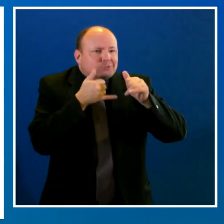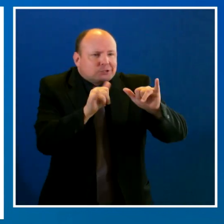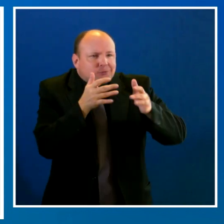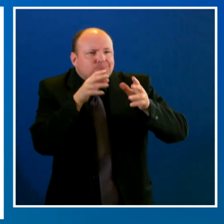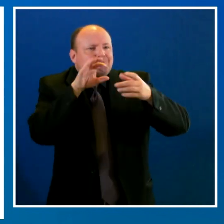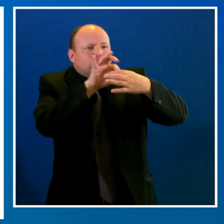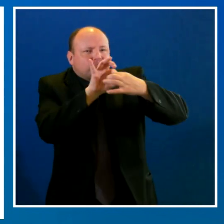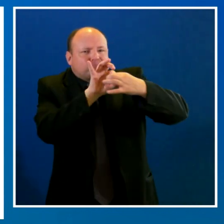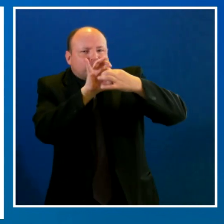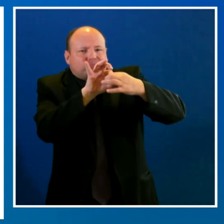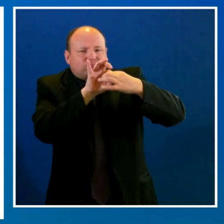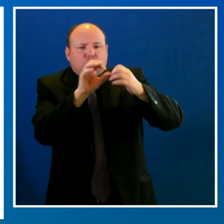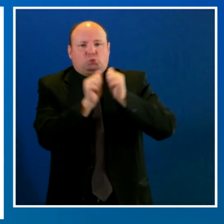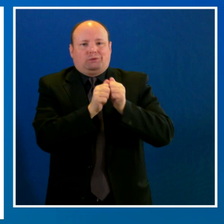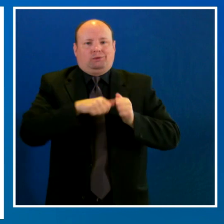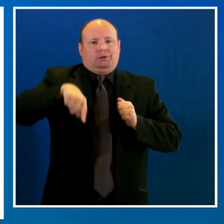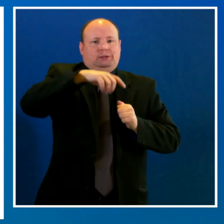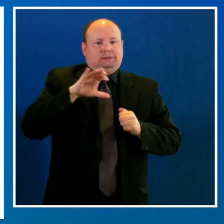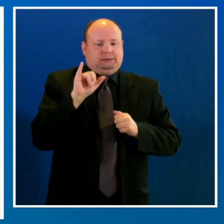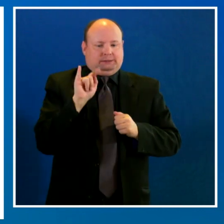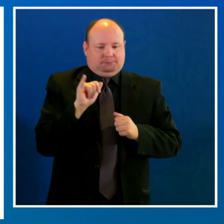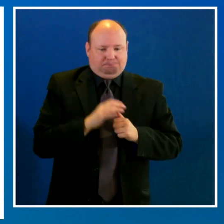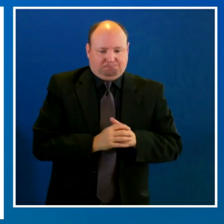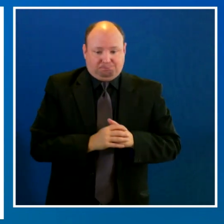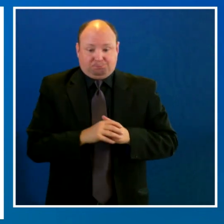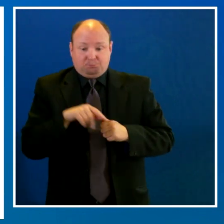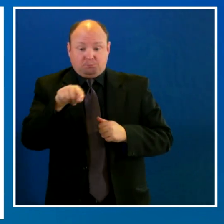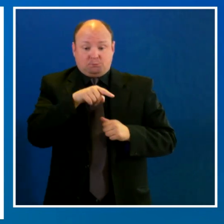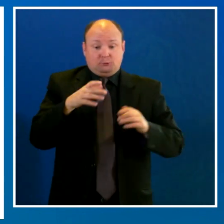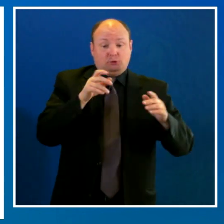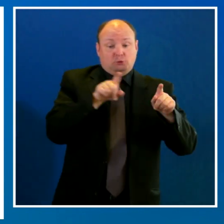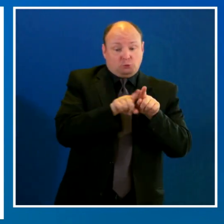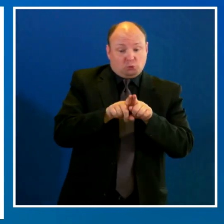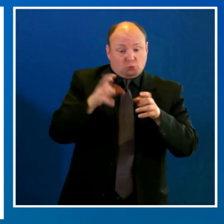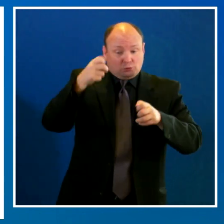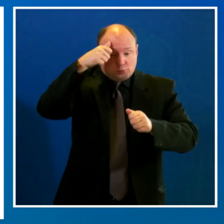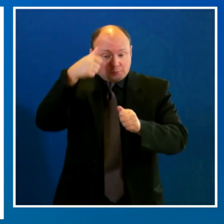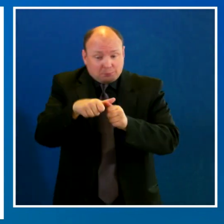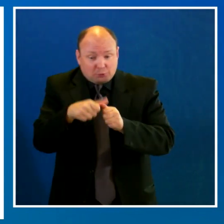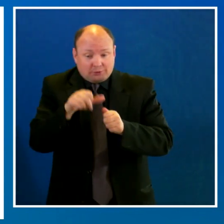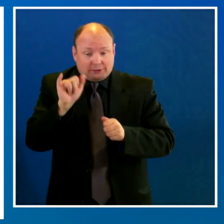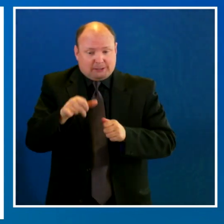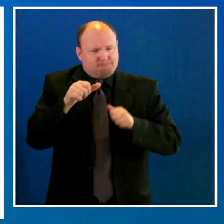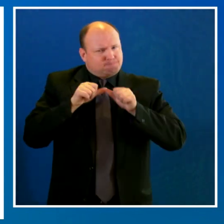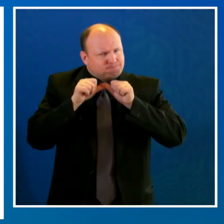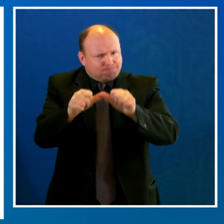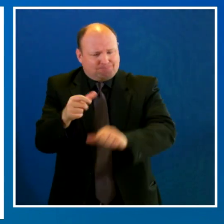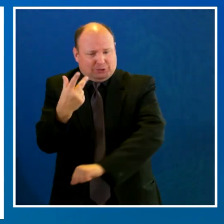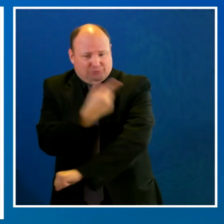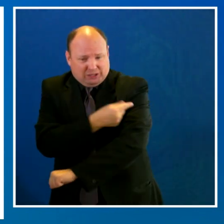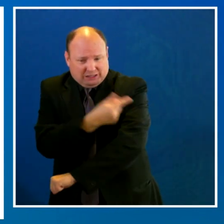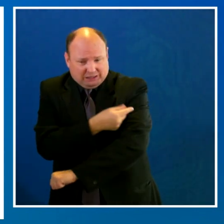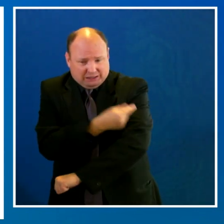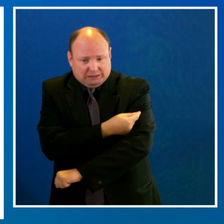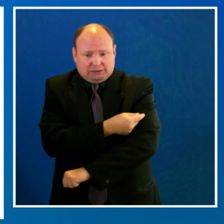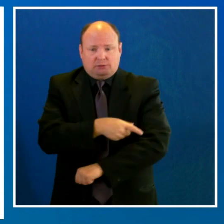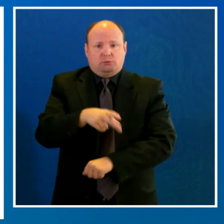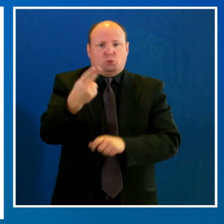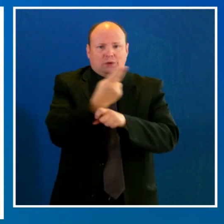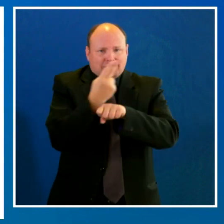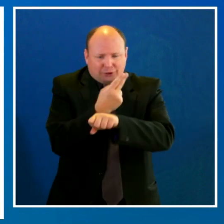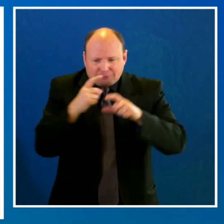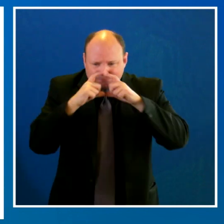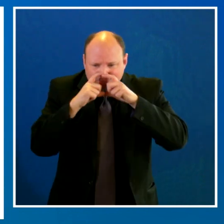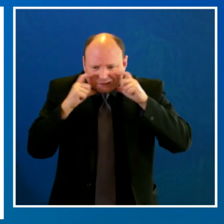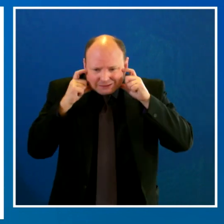others. Working together, we will get to the other side of this pandemic. Thank you for